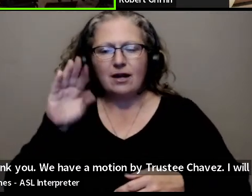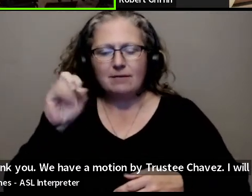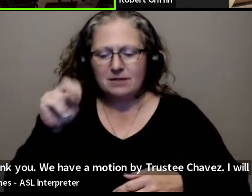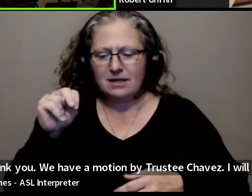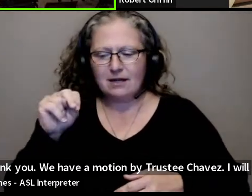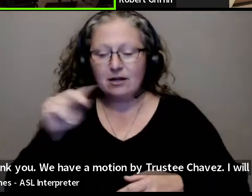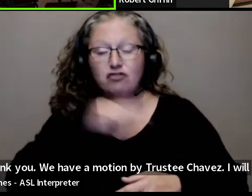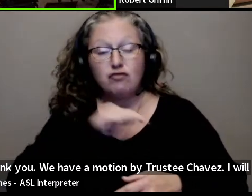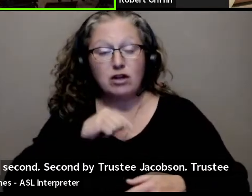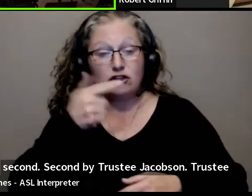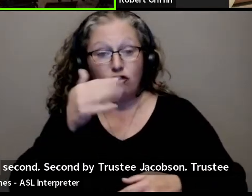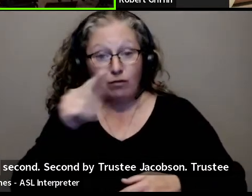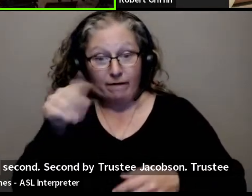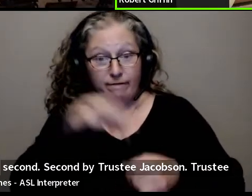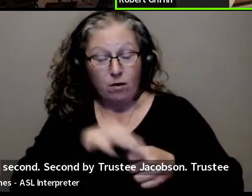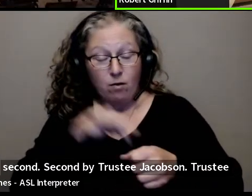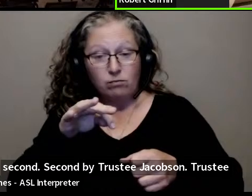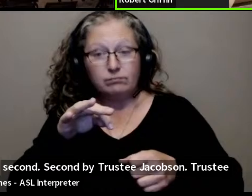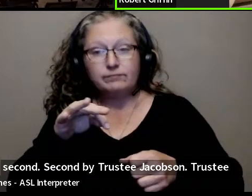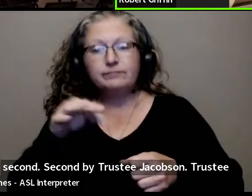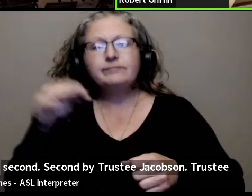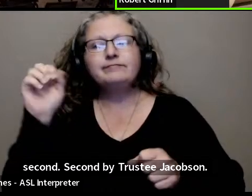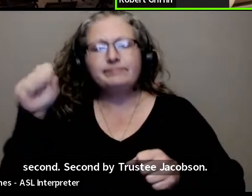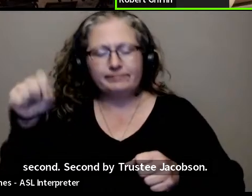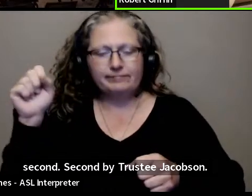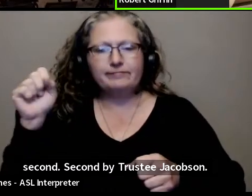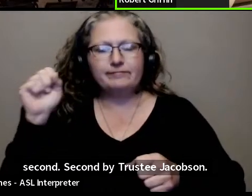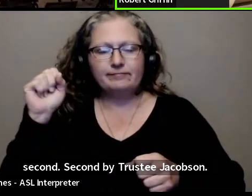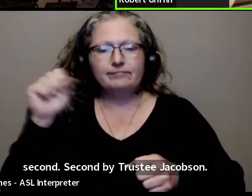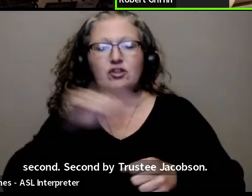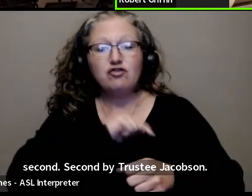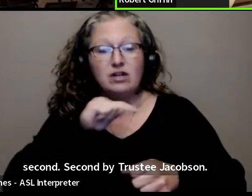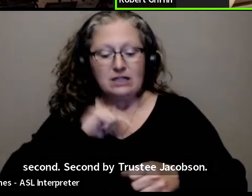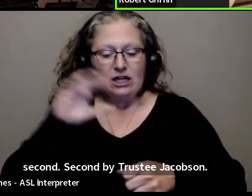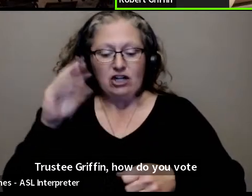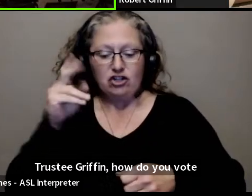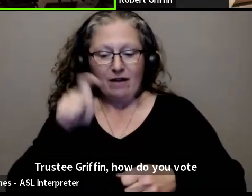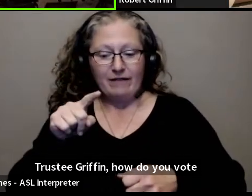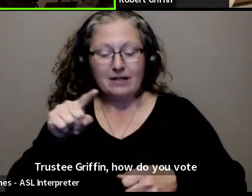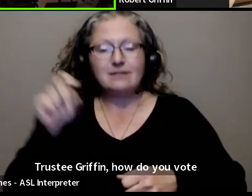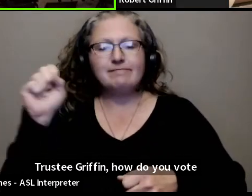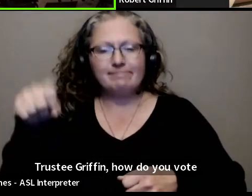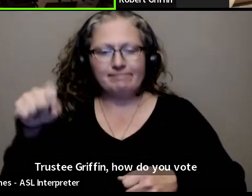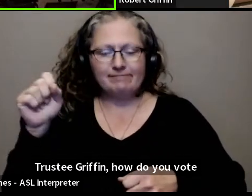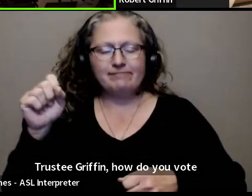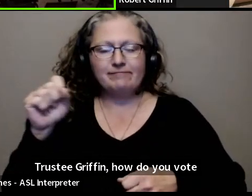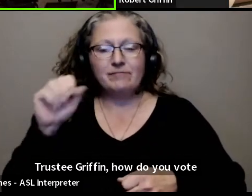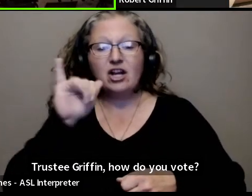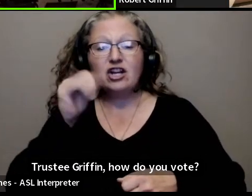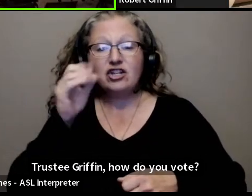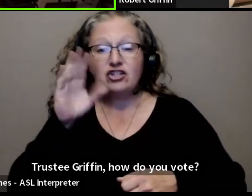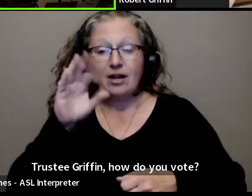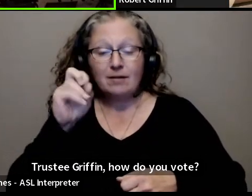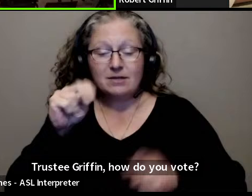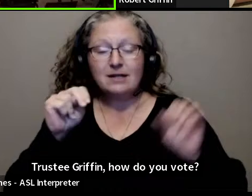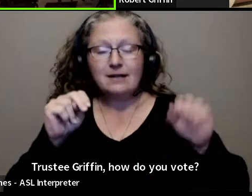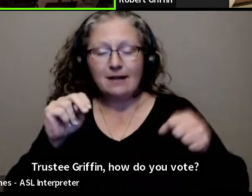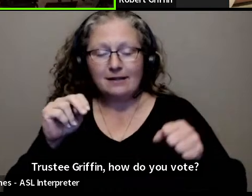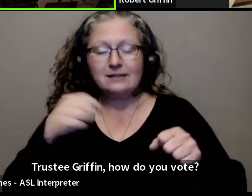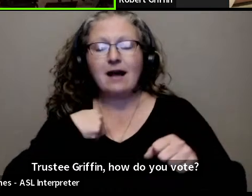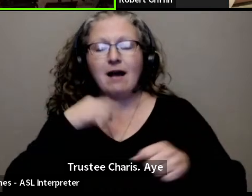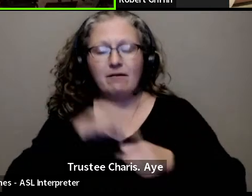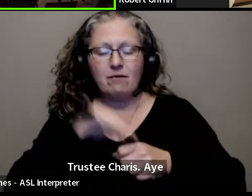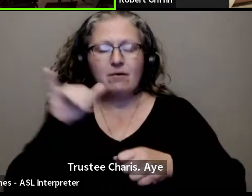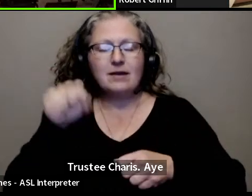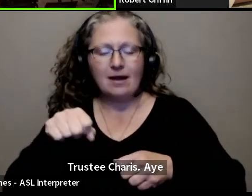Trustee Griffin, how do you vote? Aye. Trustee Chavez, Aye. trustee Jacobson, Aye. and I vote